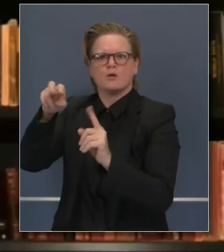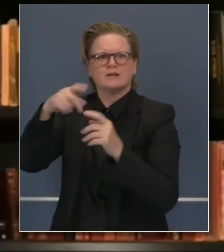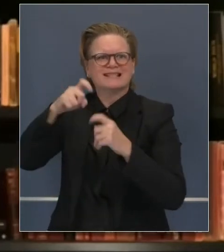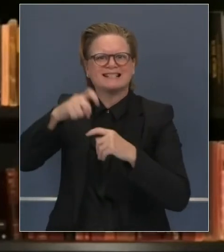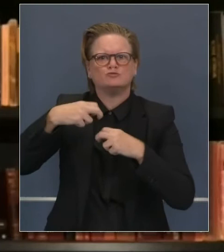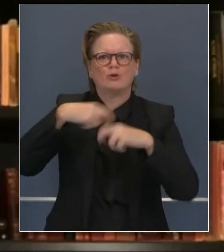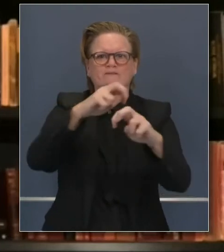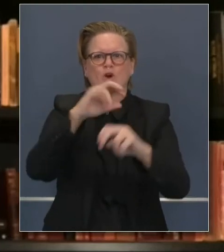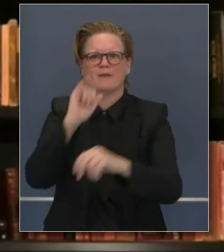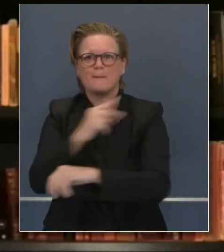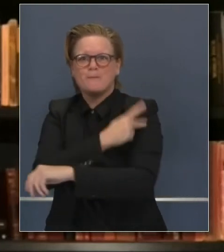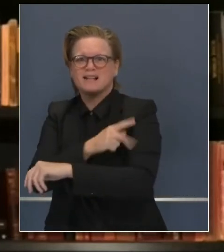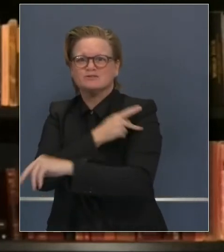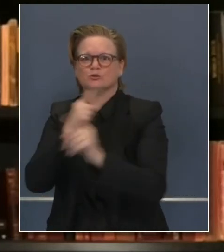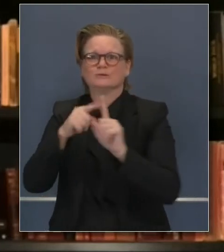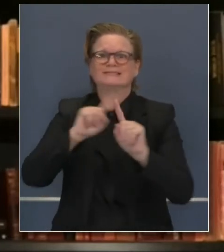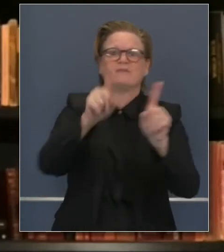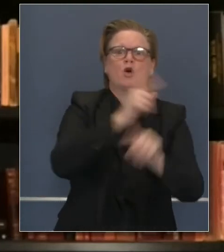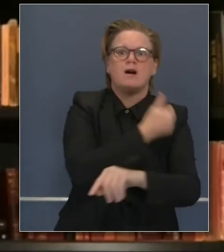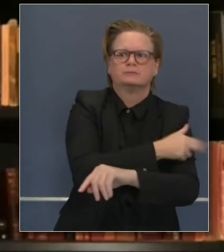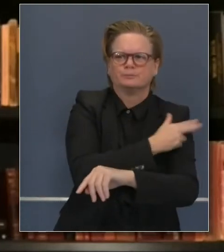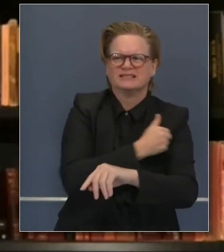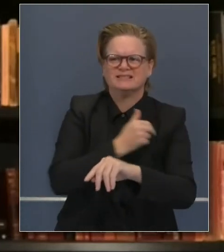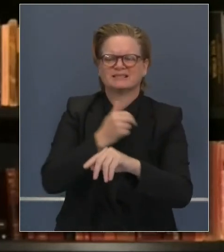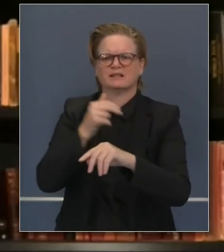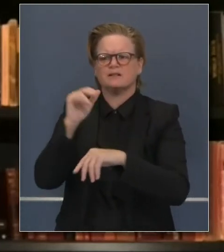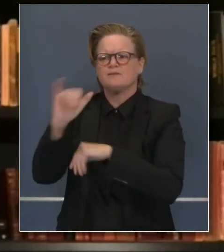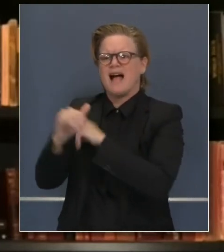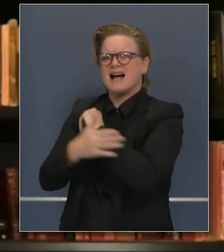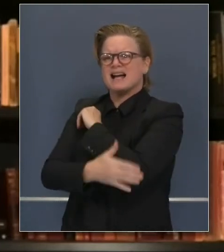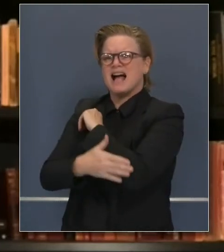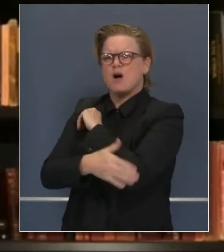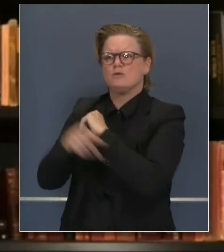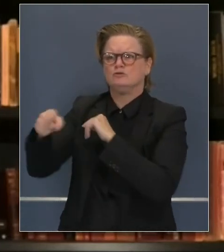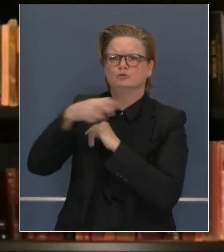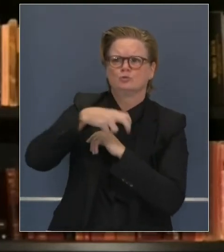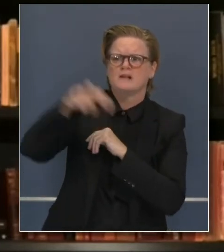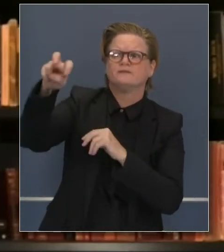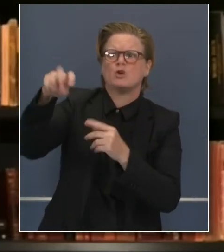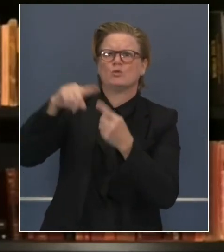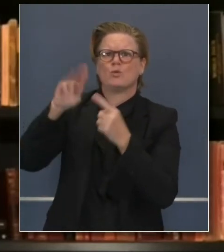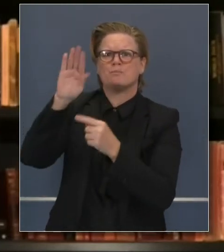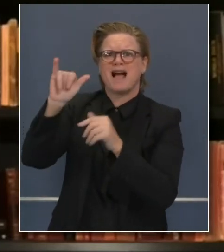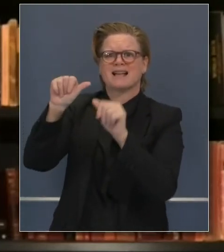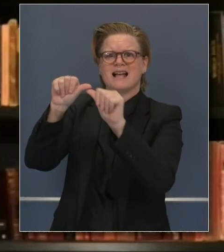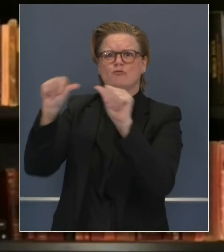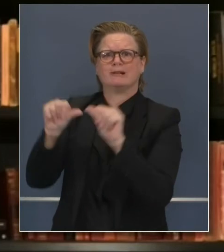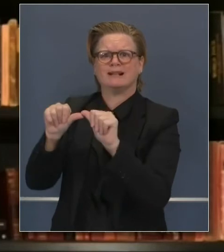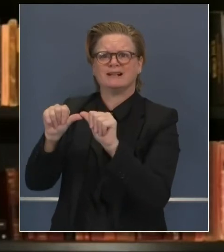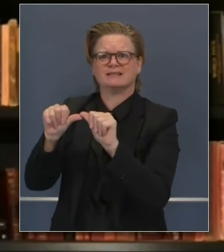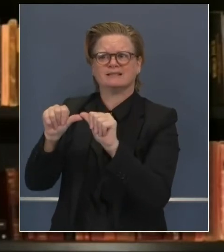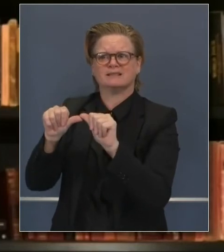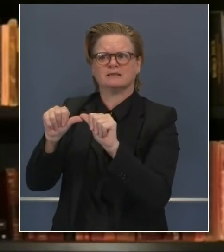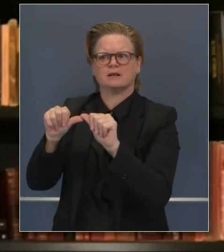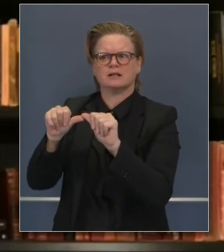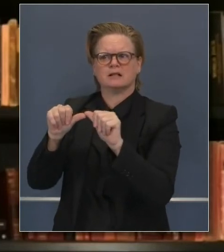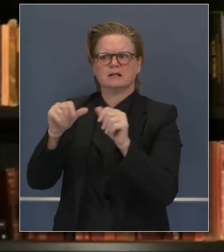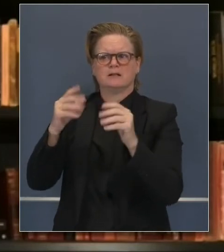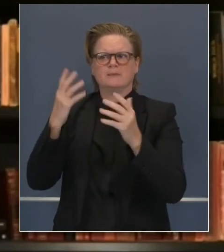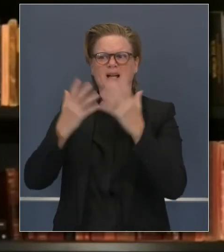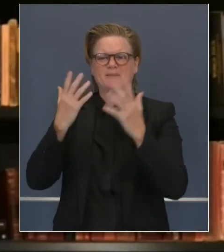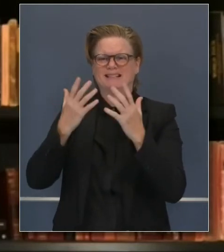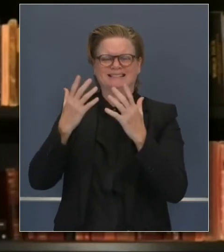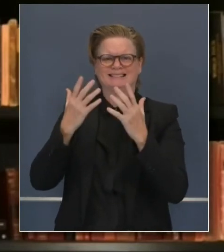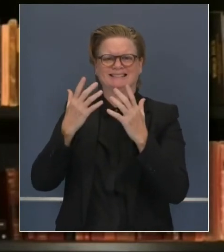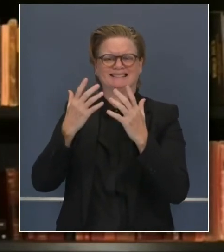hospitals, could this make the Bay Area region less likely to take Imperial's or any other county's patients if this means more restrictions